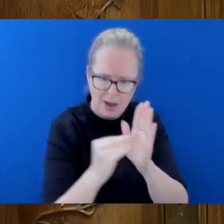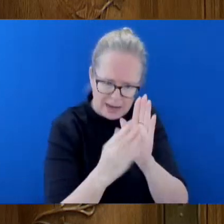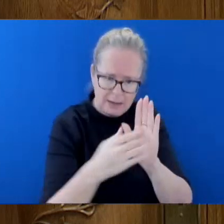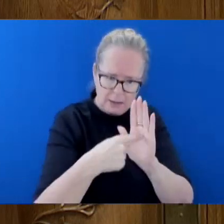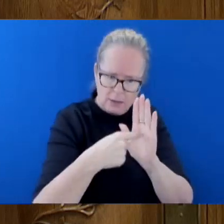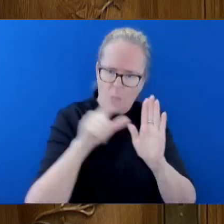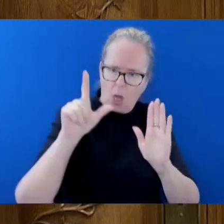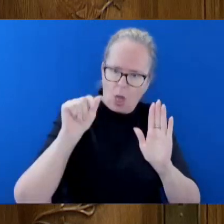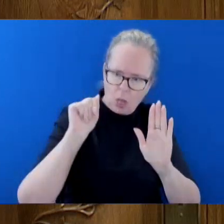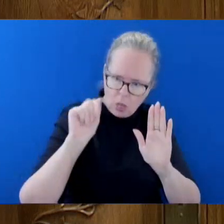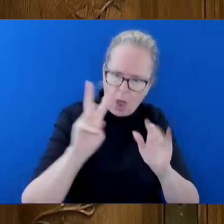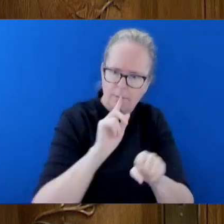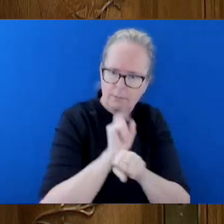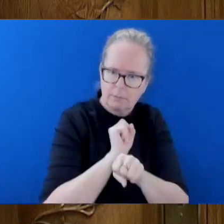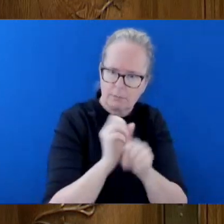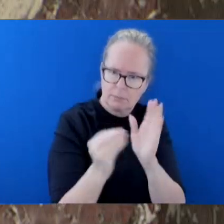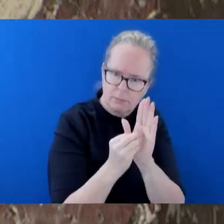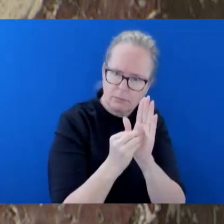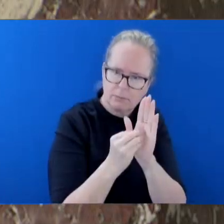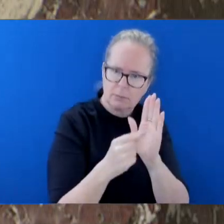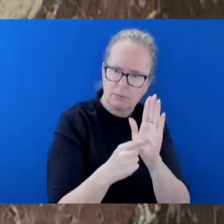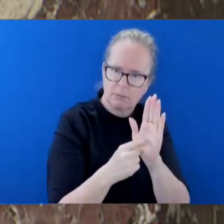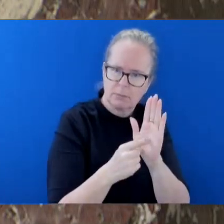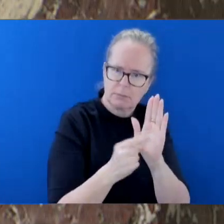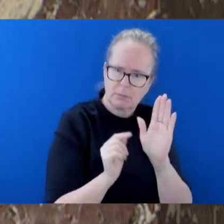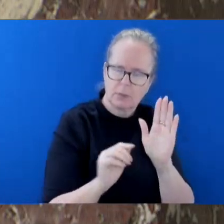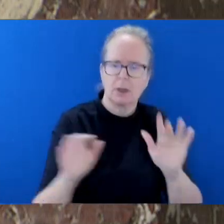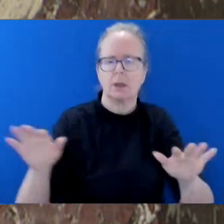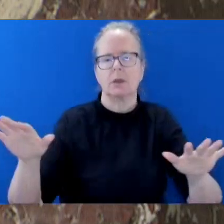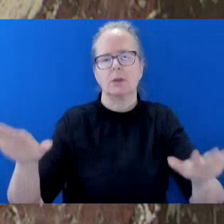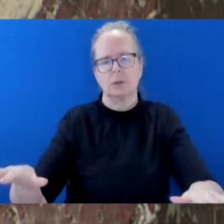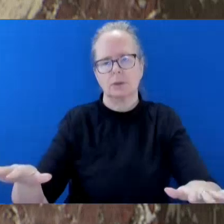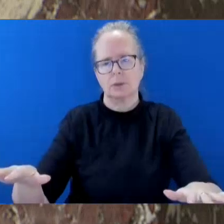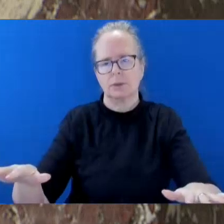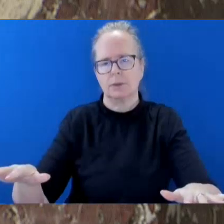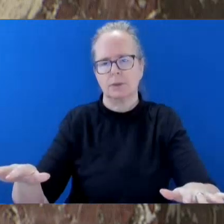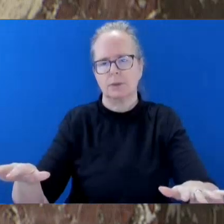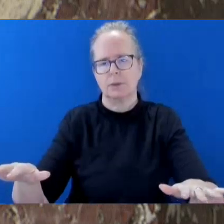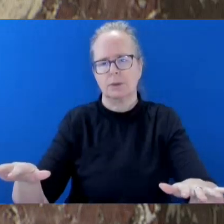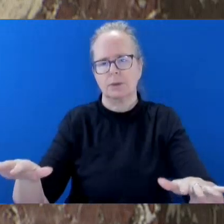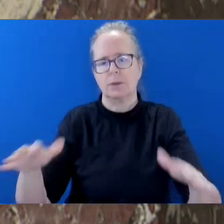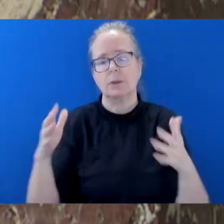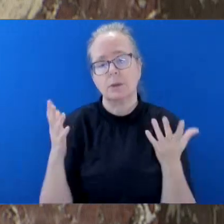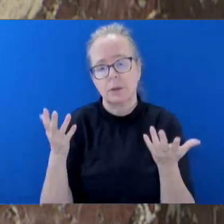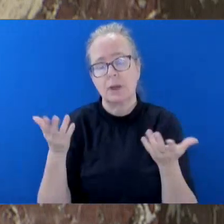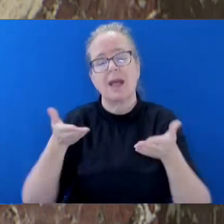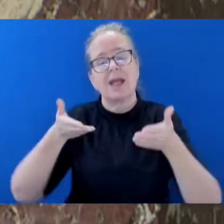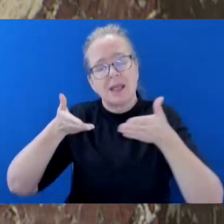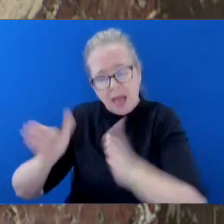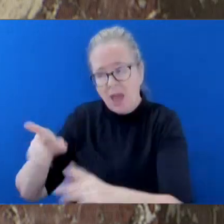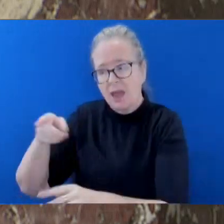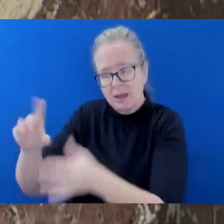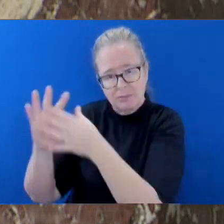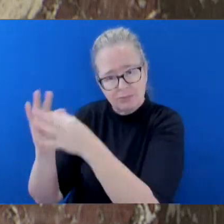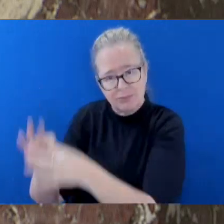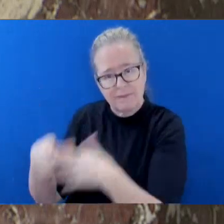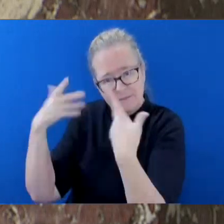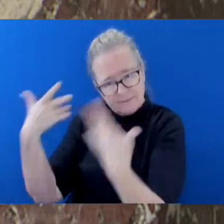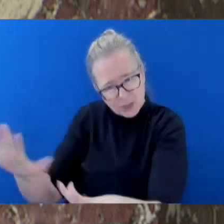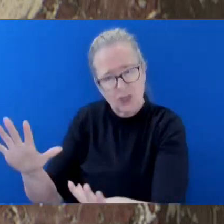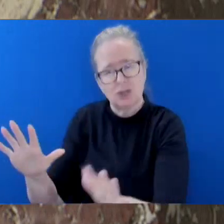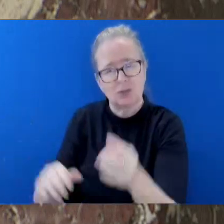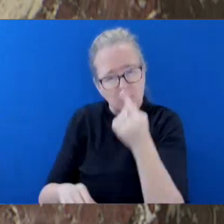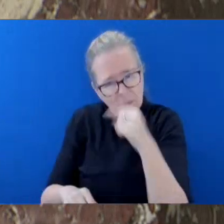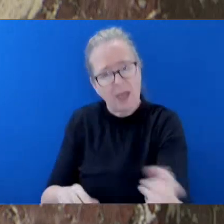The law that requires us to together... The Minister will conclude. That allows us to work together on a